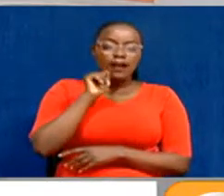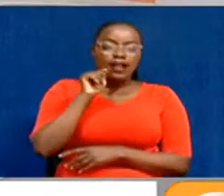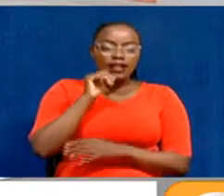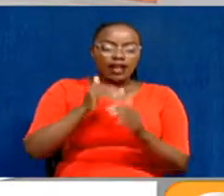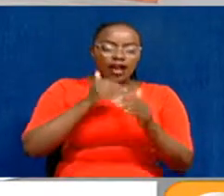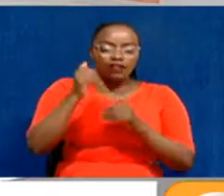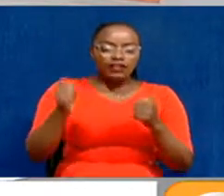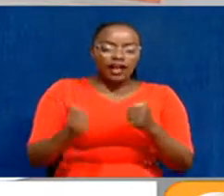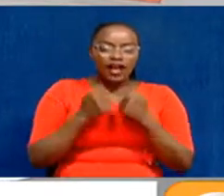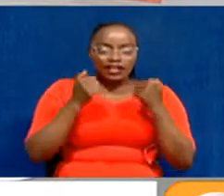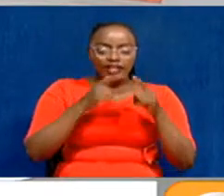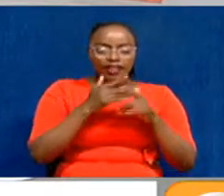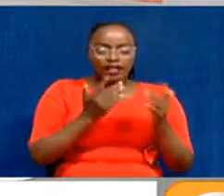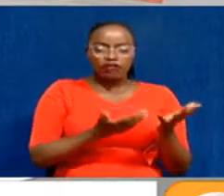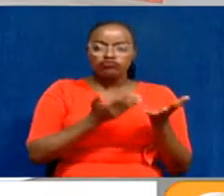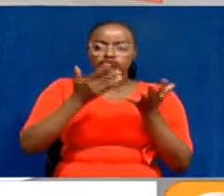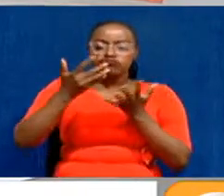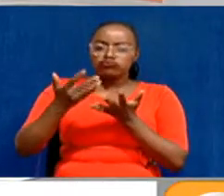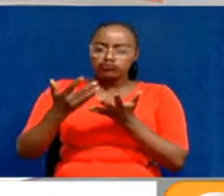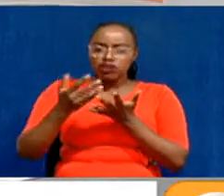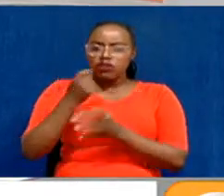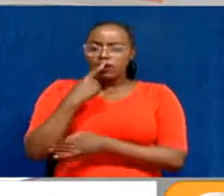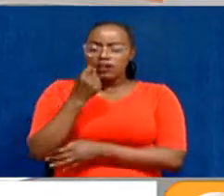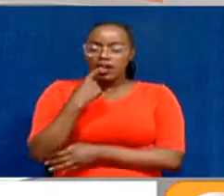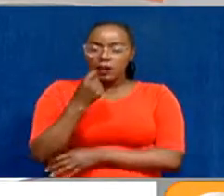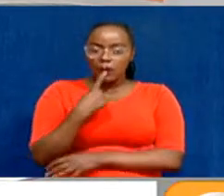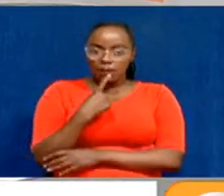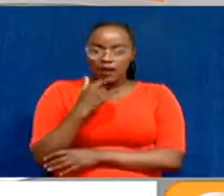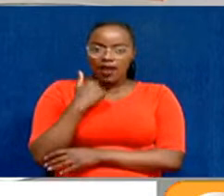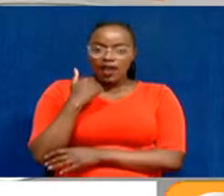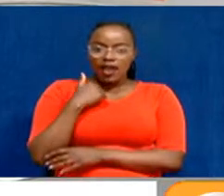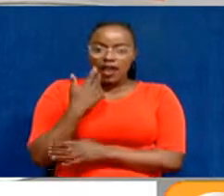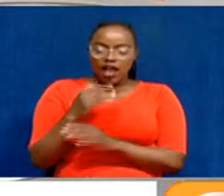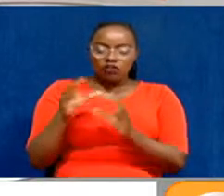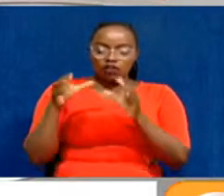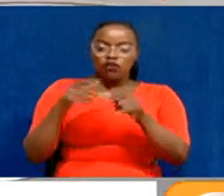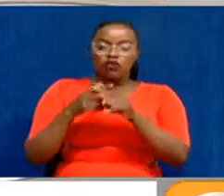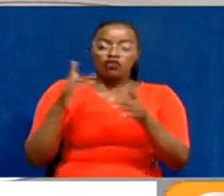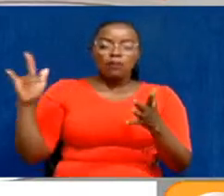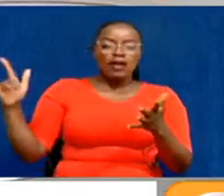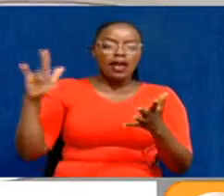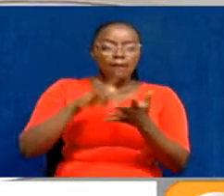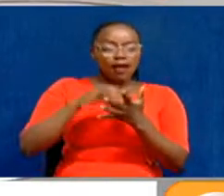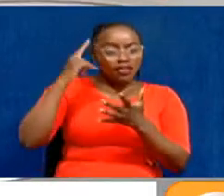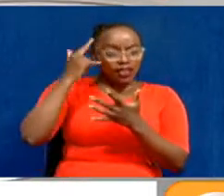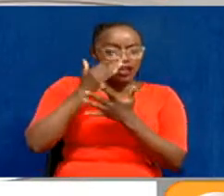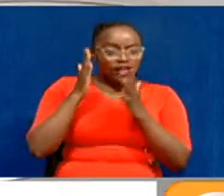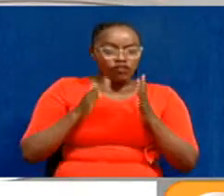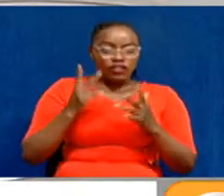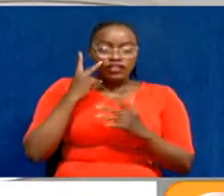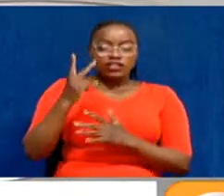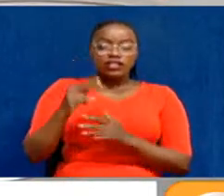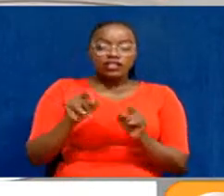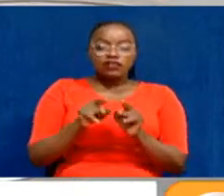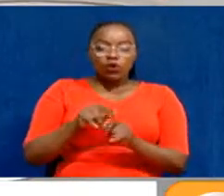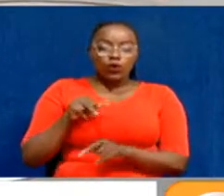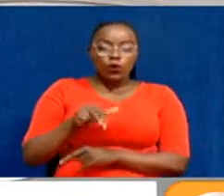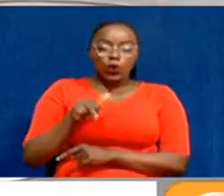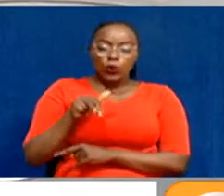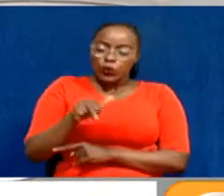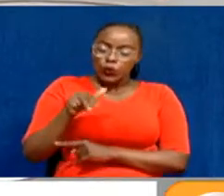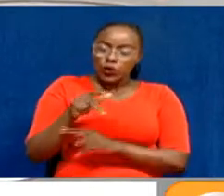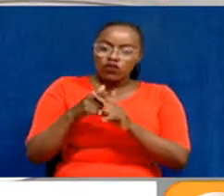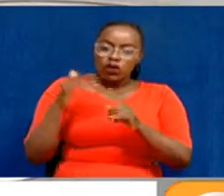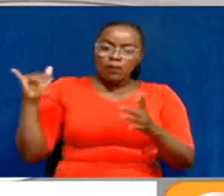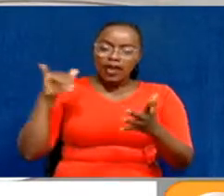his accident, he was taken away for treatment. He had the whole convoy from the airport, and I don't think any of us realized that we walked all the way from